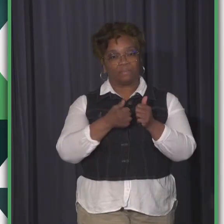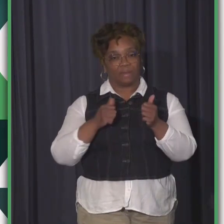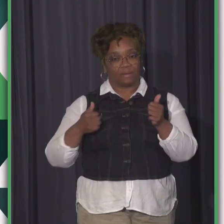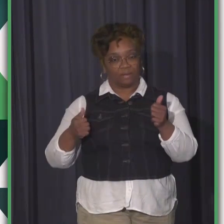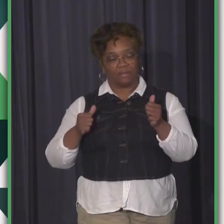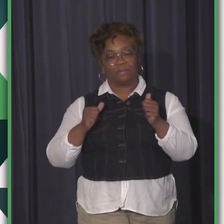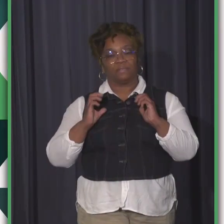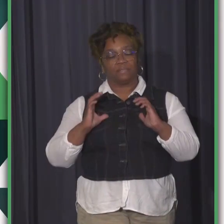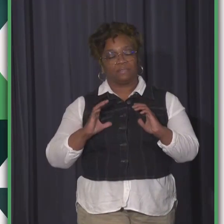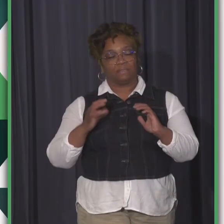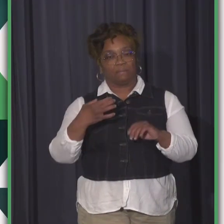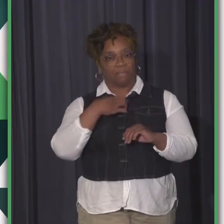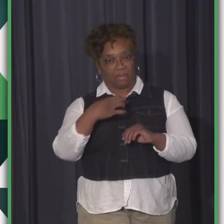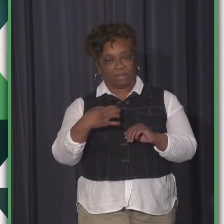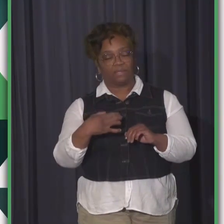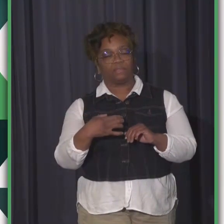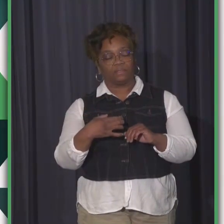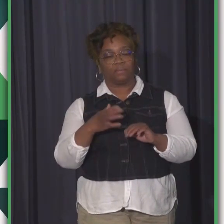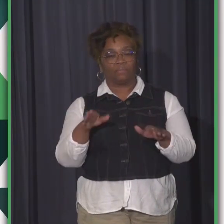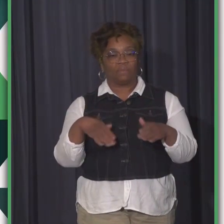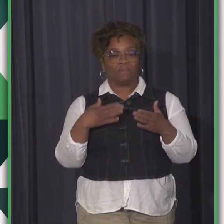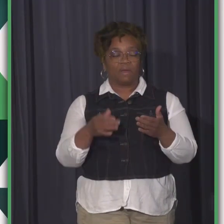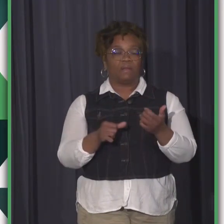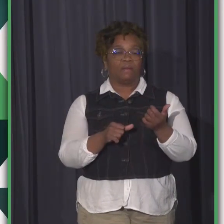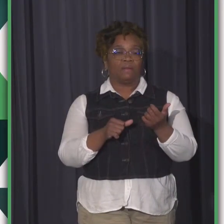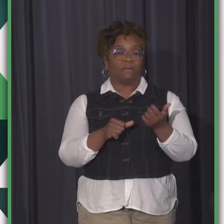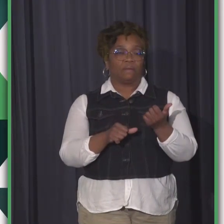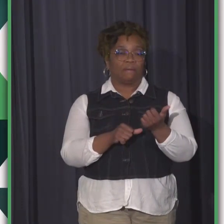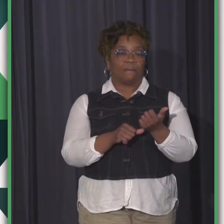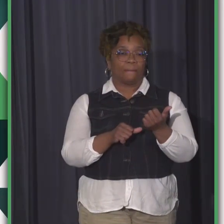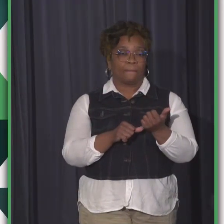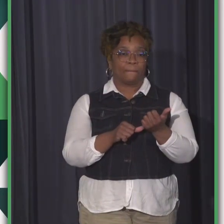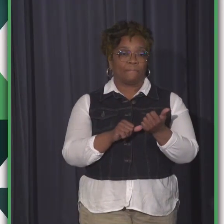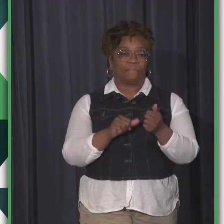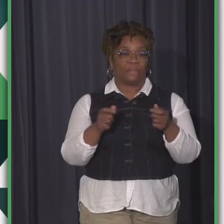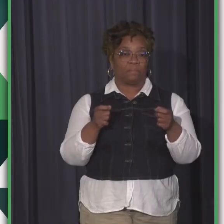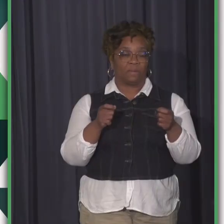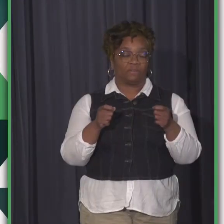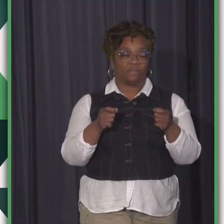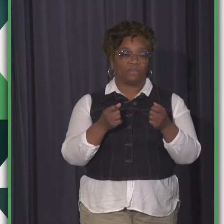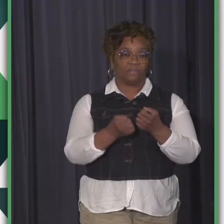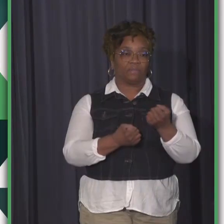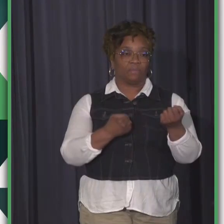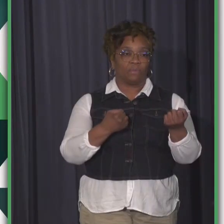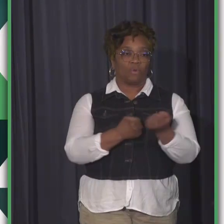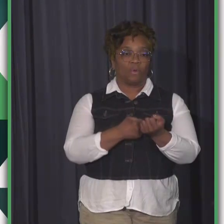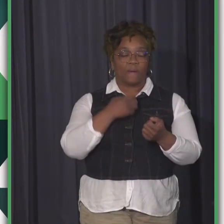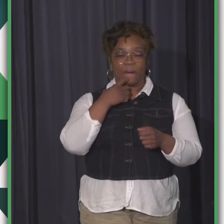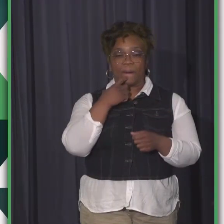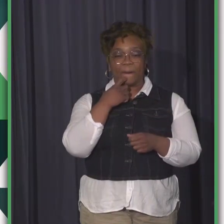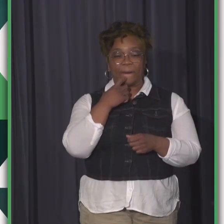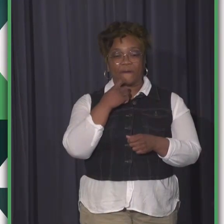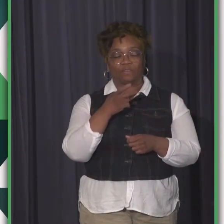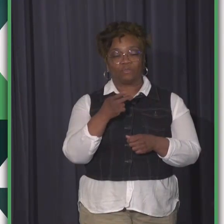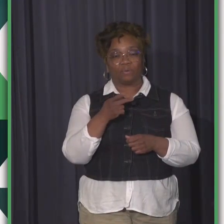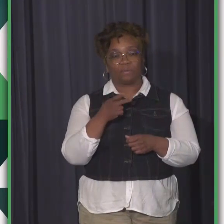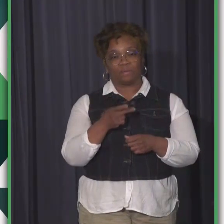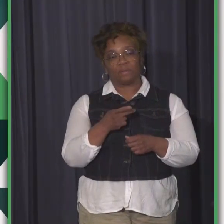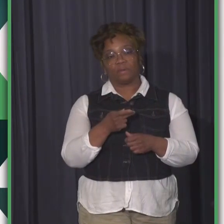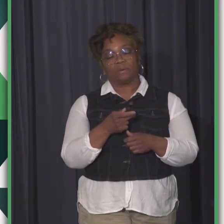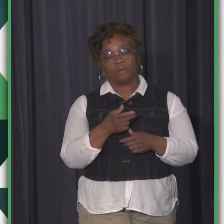citizen complaints by providing administrative support. Mr. Calloway and Ms. Neely will free up the valuable time of our